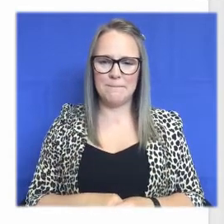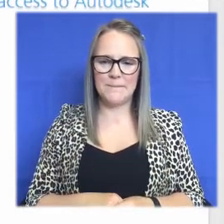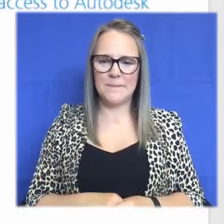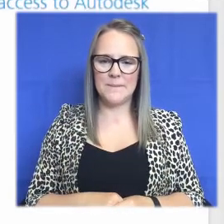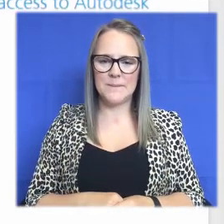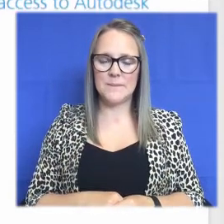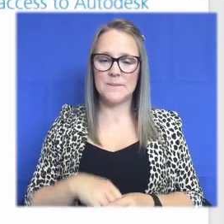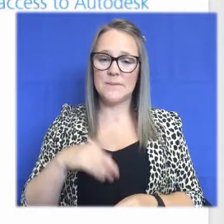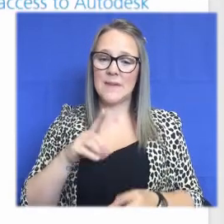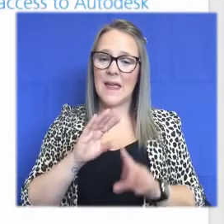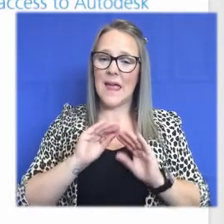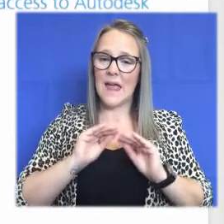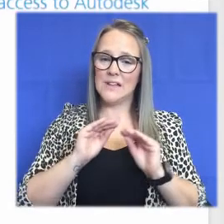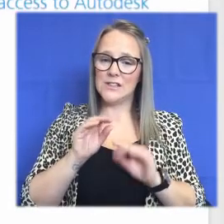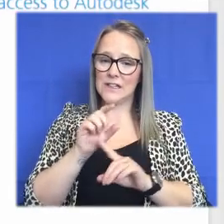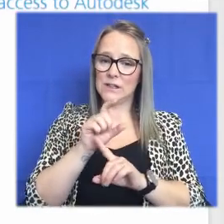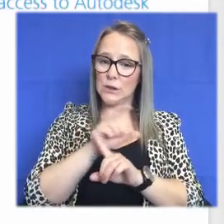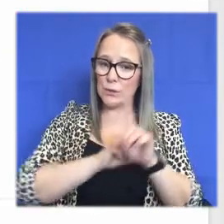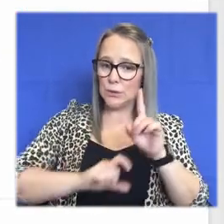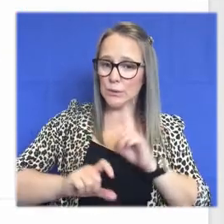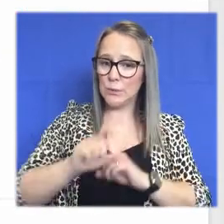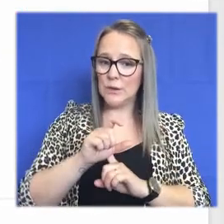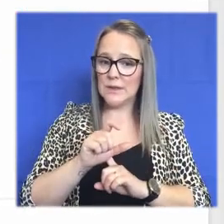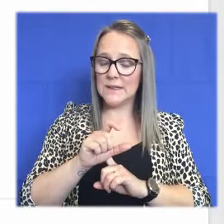For the education community,